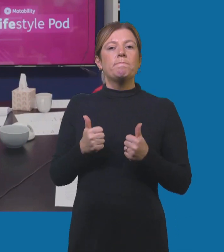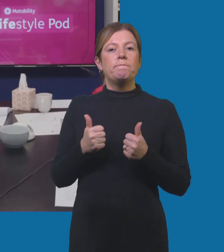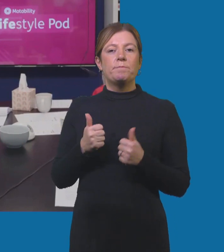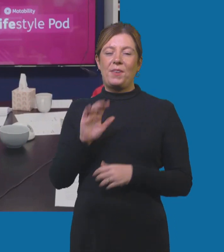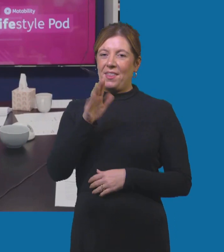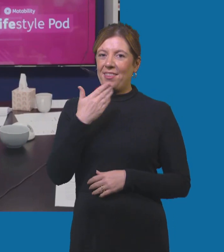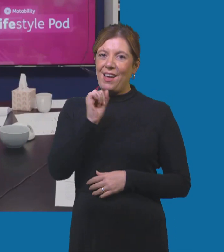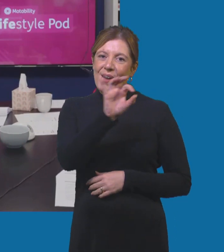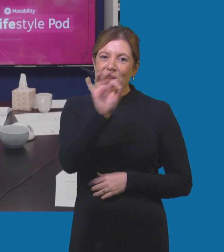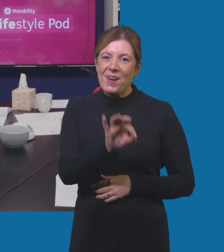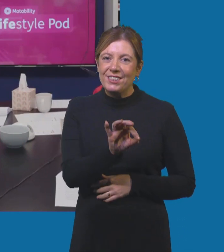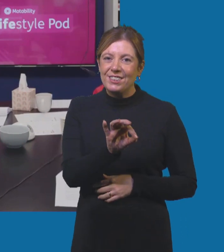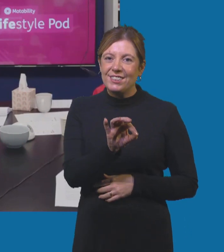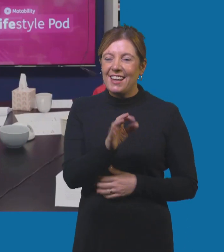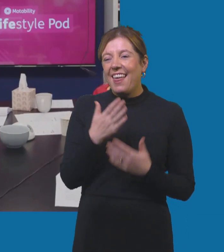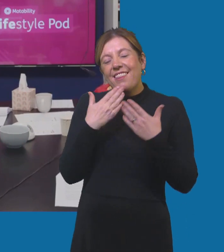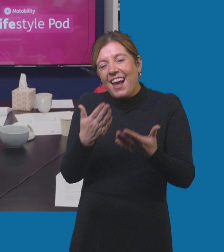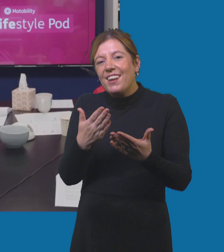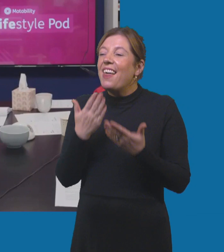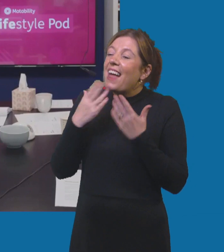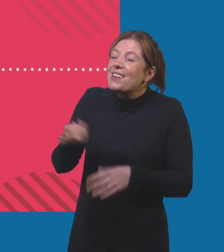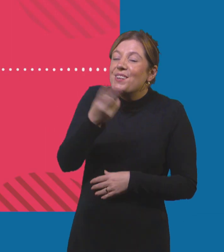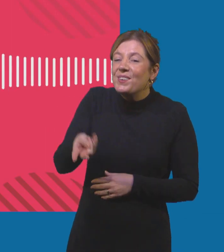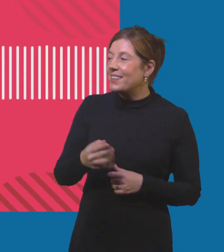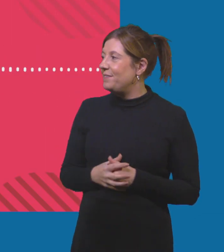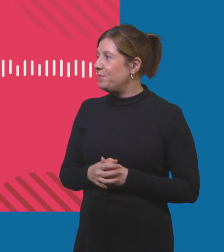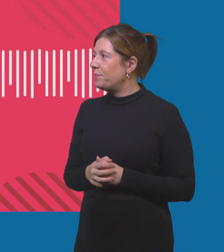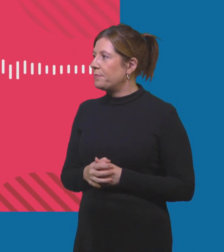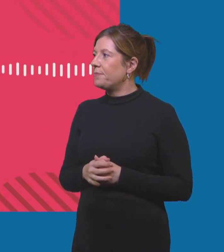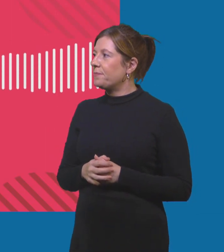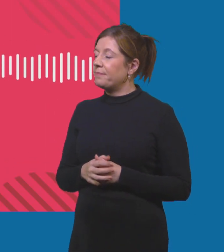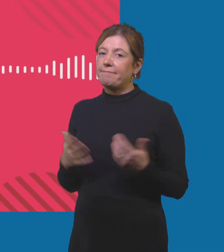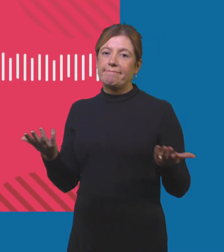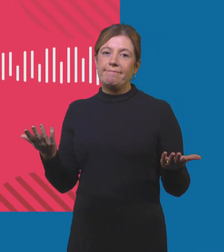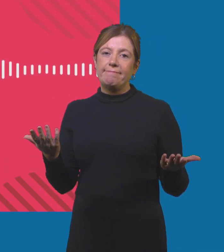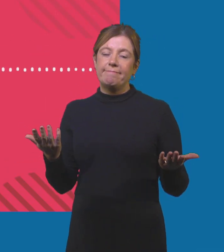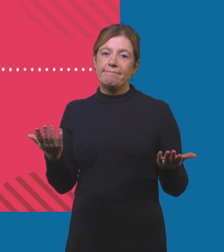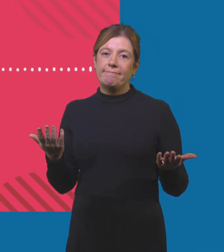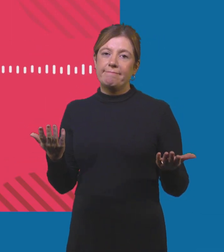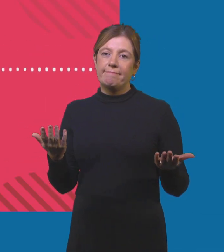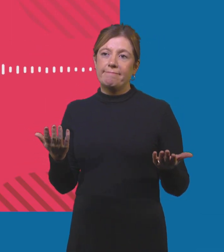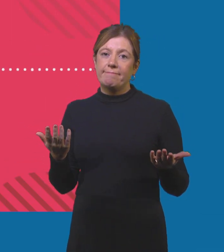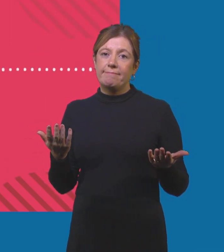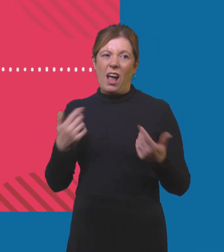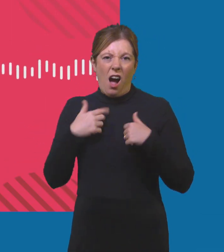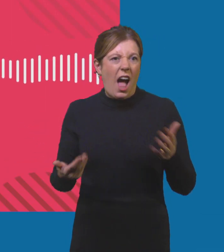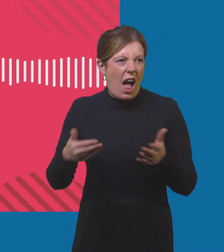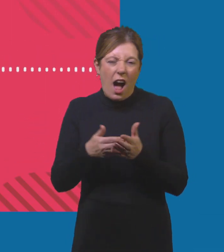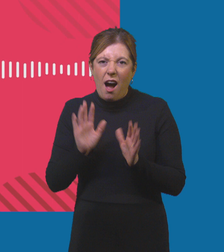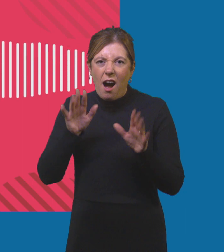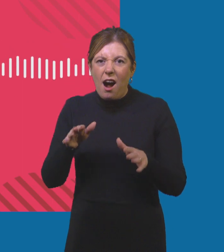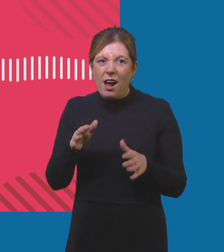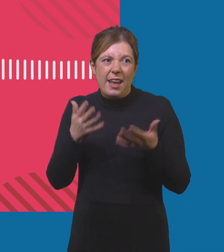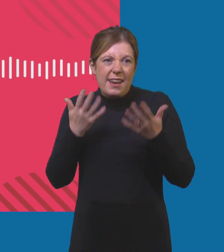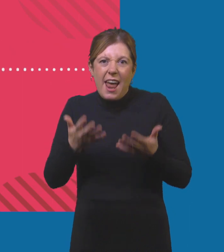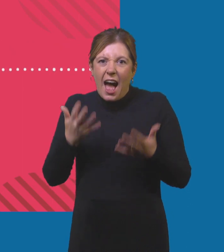so much. Thank you, Mark. Thank you, ladies. Brilliant. Sam, for the last time this season. I'm going to do something extra. It's